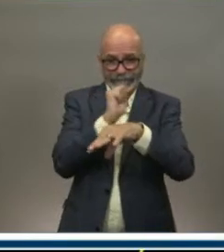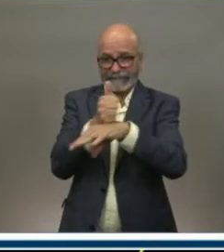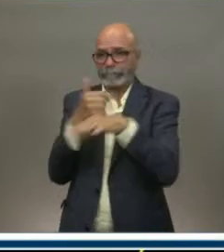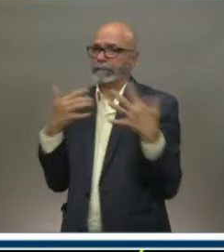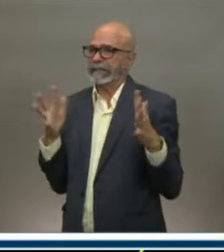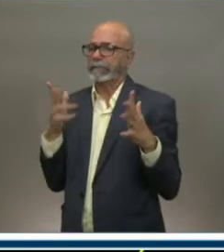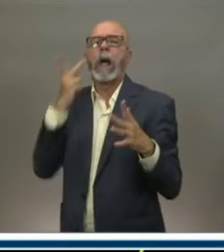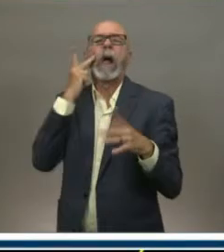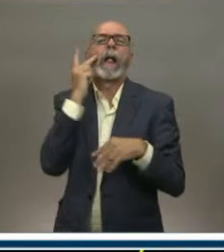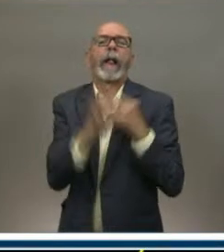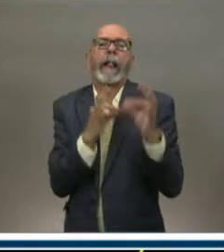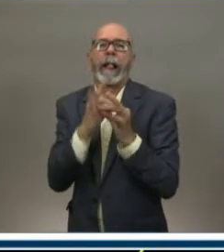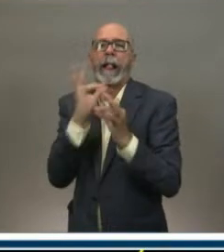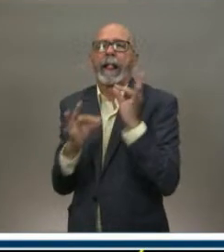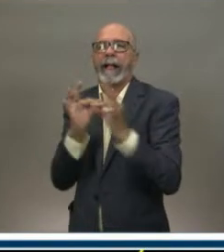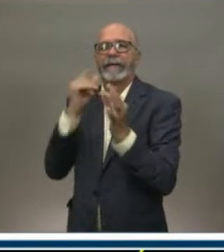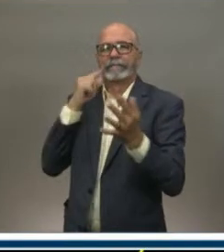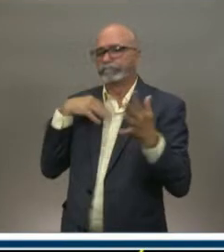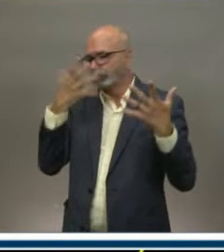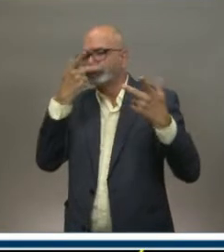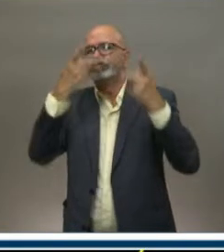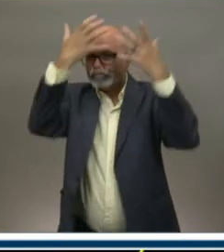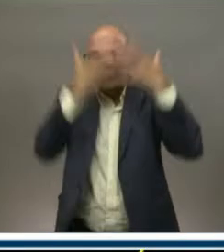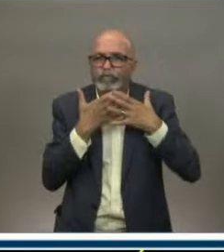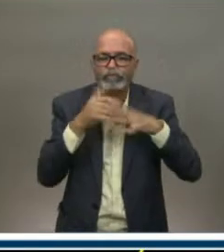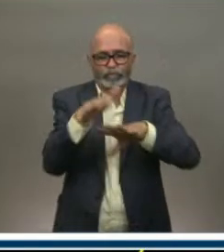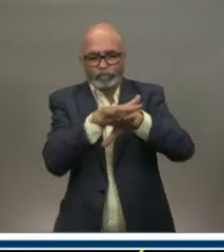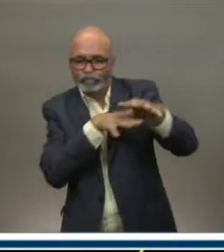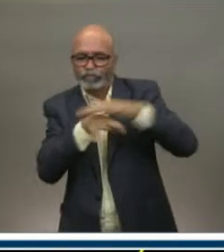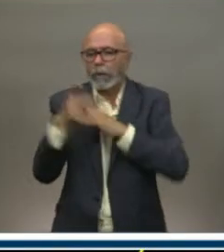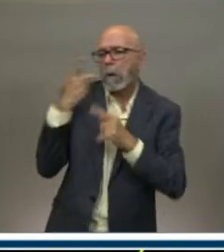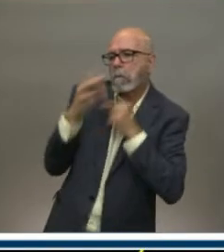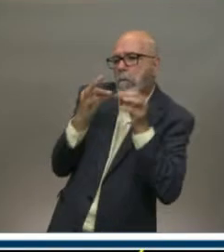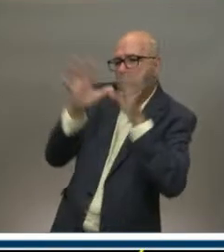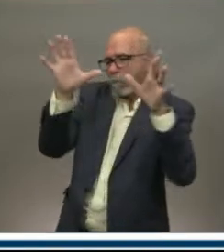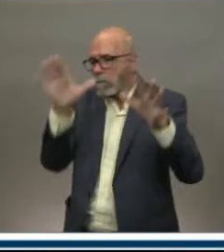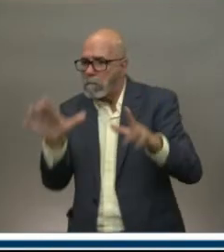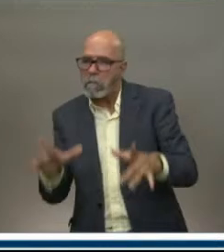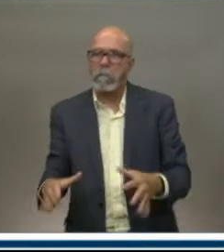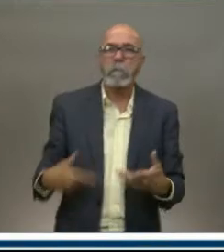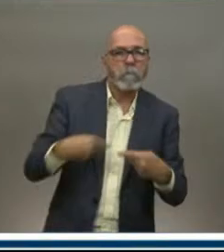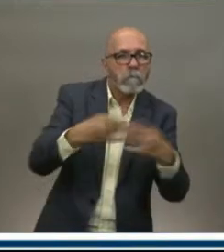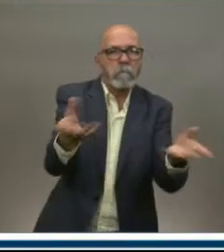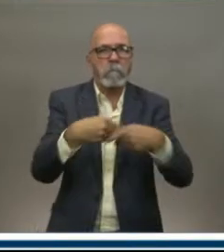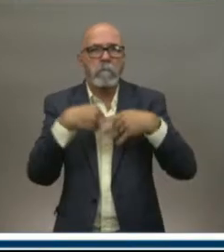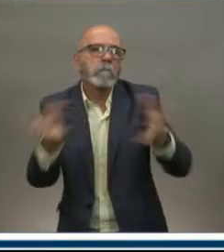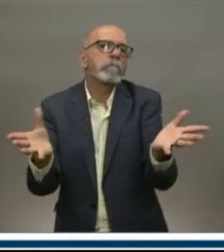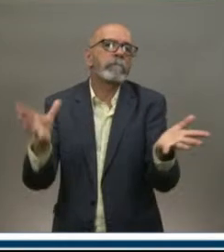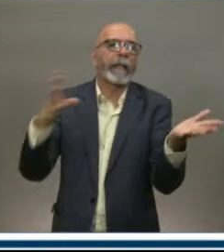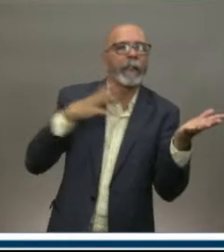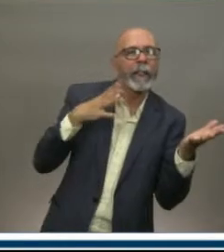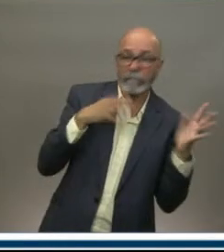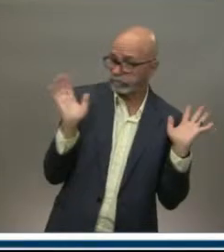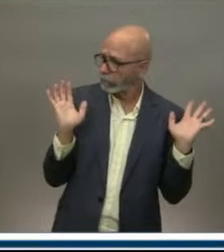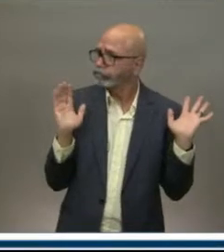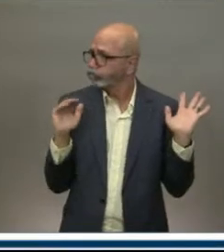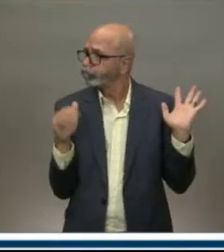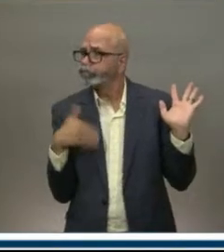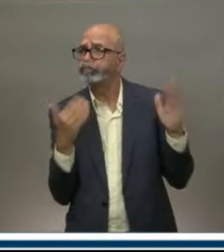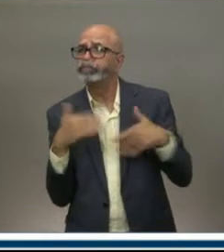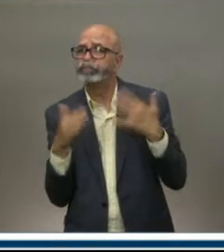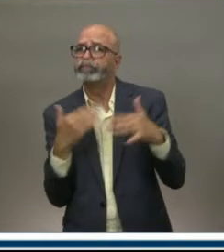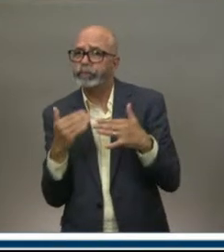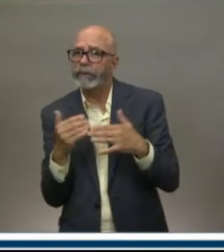centralized personal protective equipment or PPE distribution. That's something that we implemented through the first wave, and the recommendation